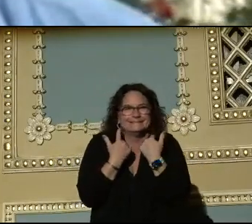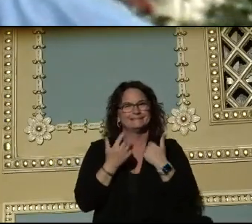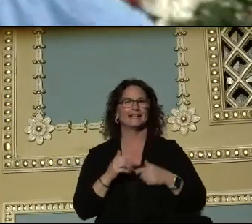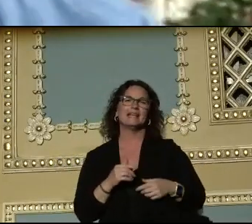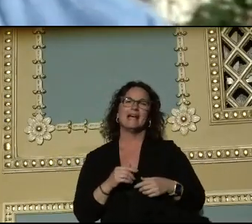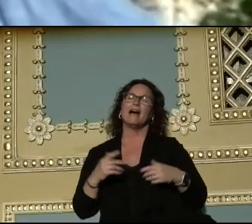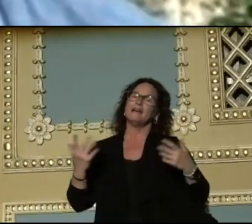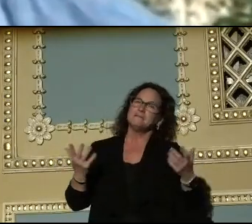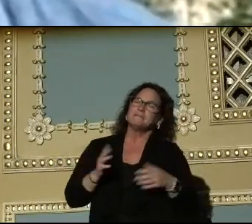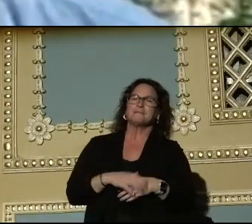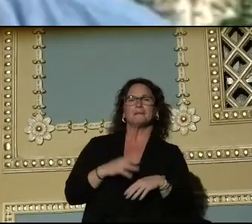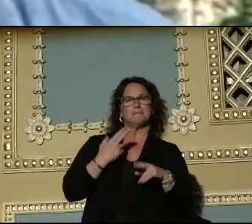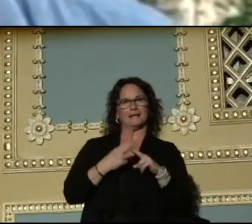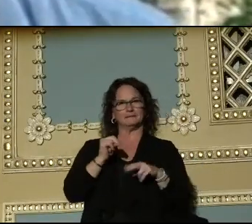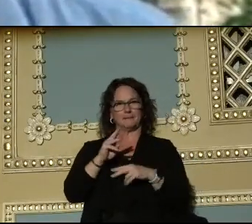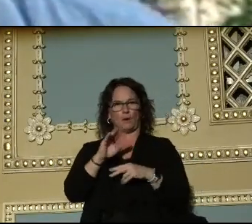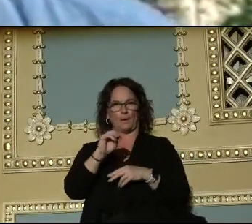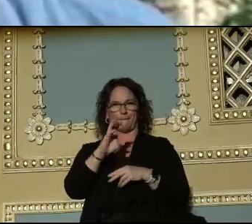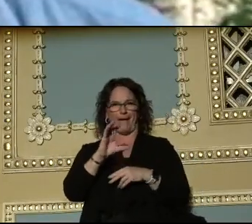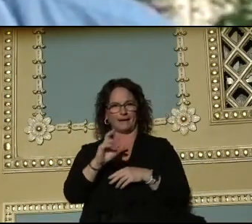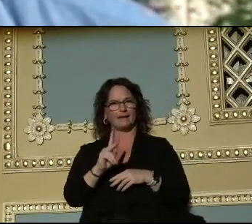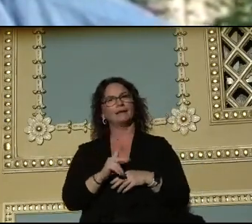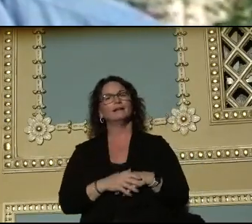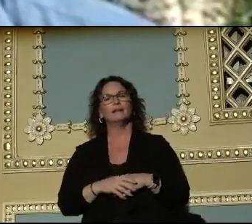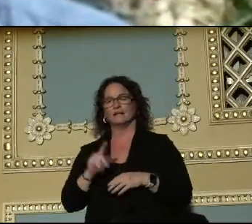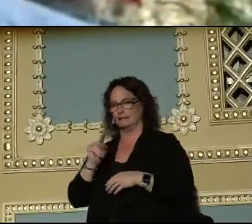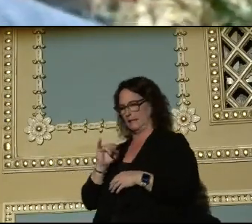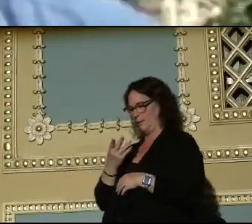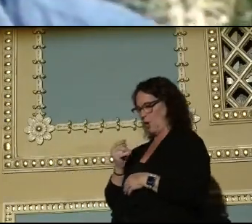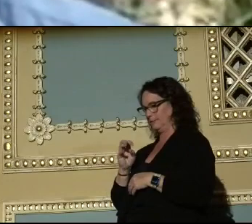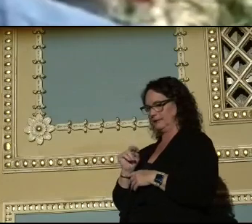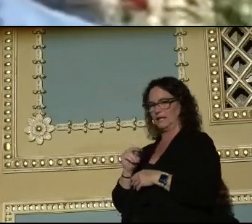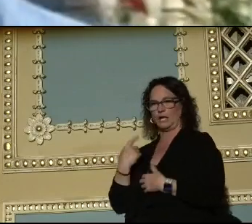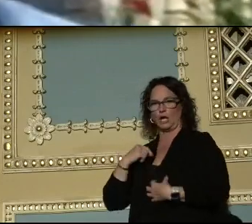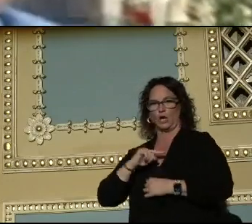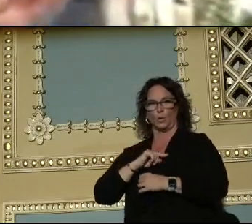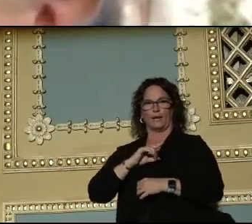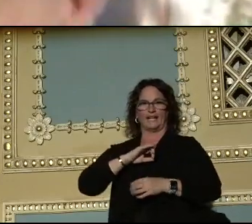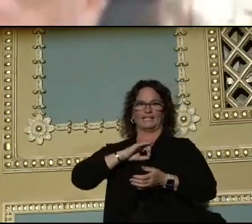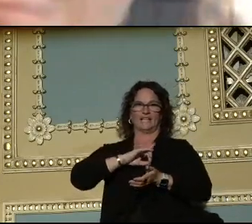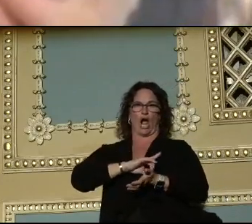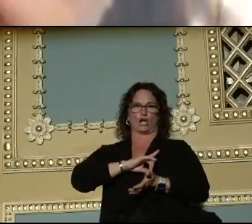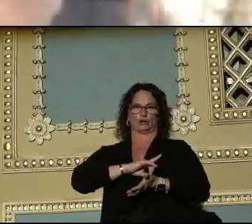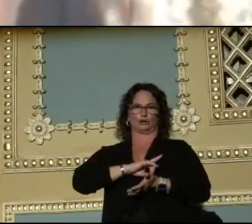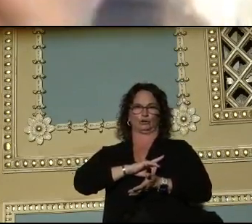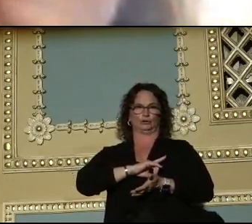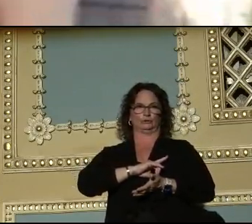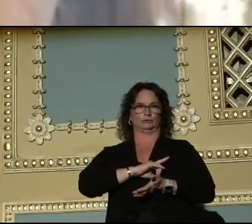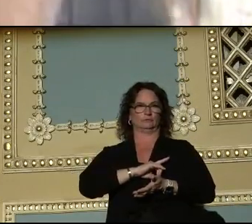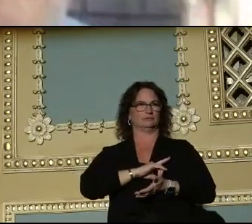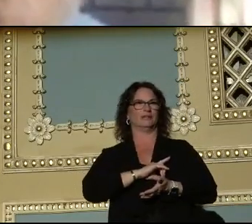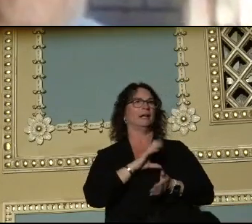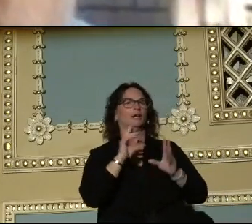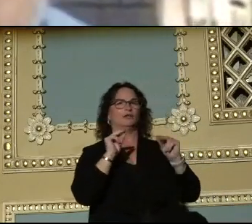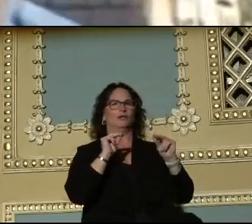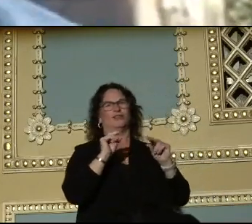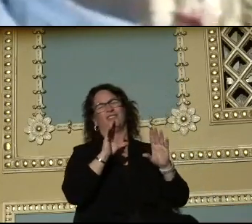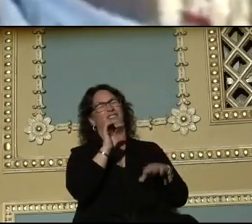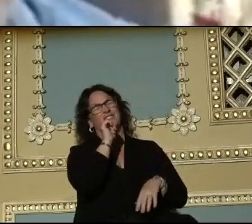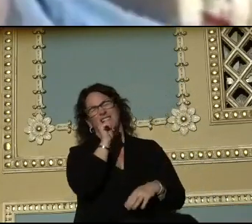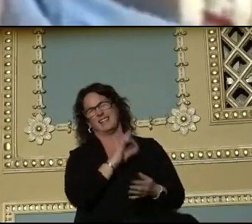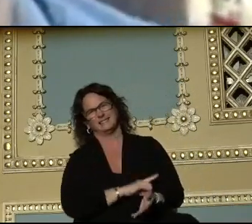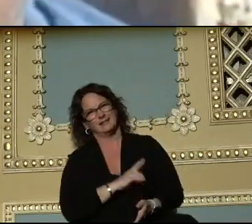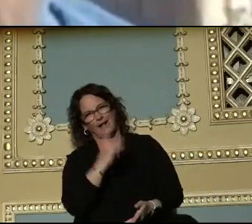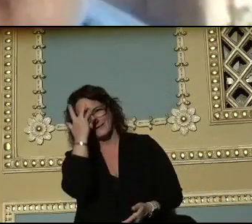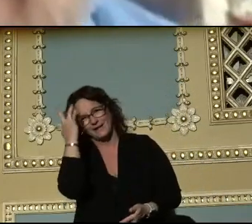My name is Mary Mack. I'm Tim Harmston. And we are doctors. No, we're not. I forgot. We're